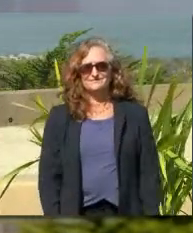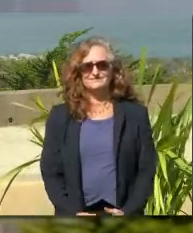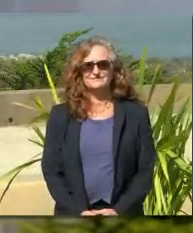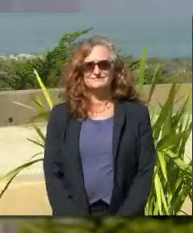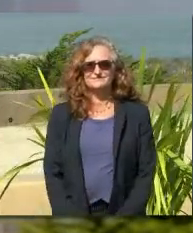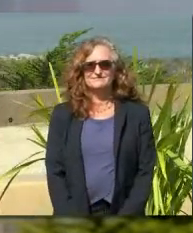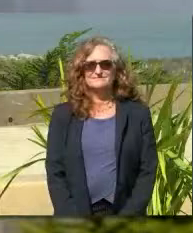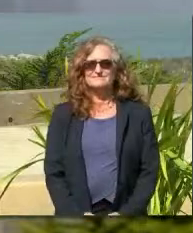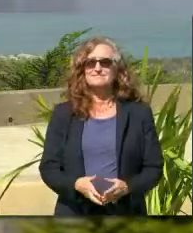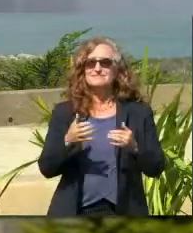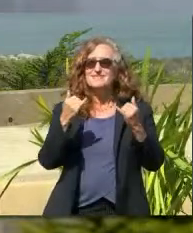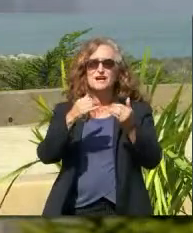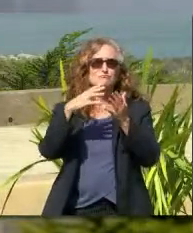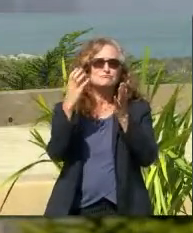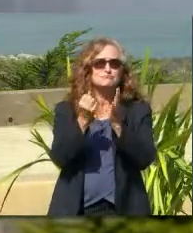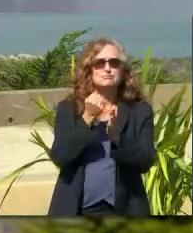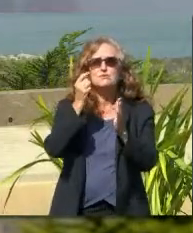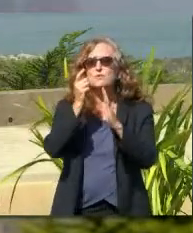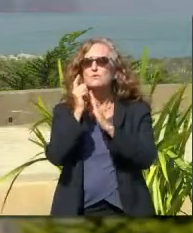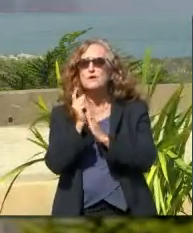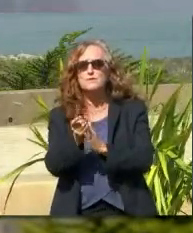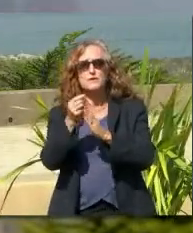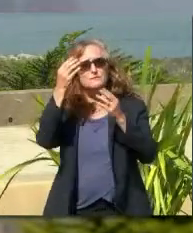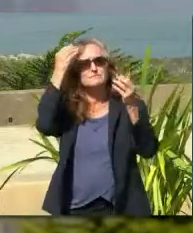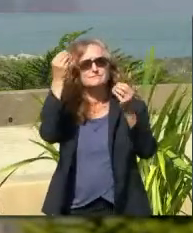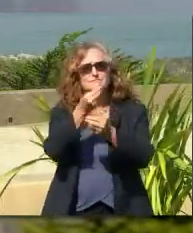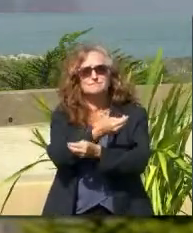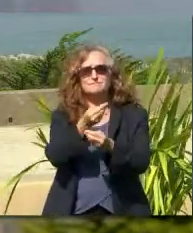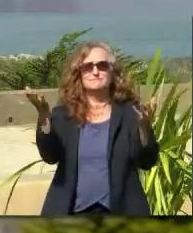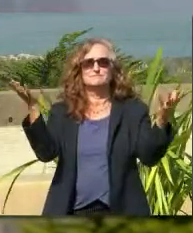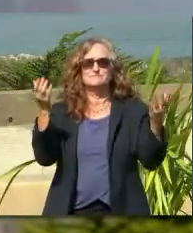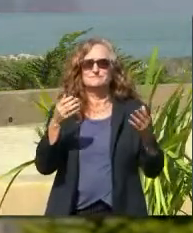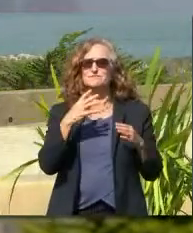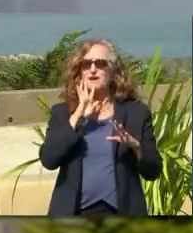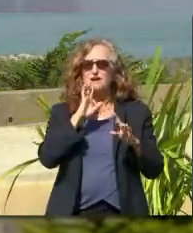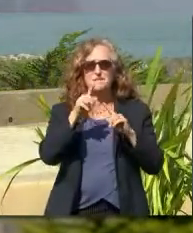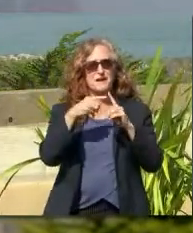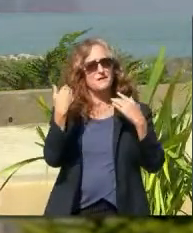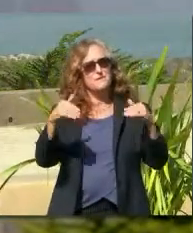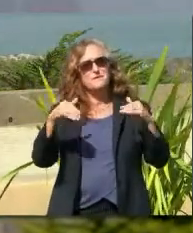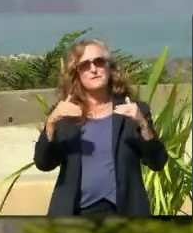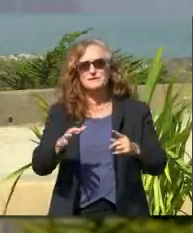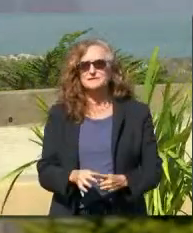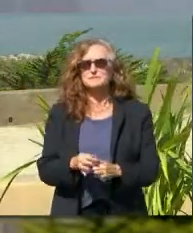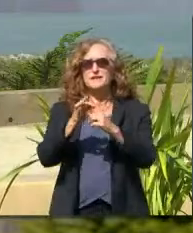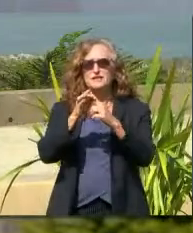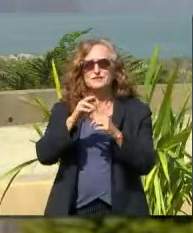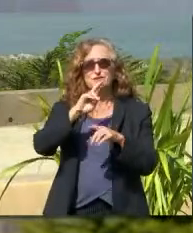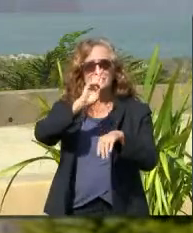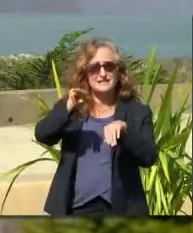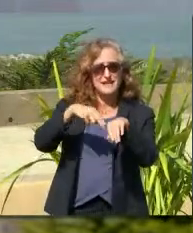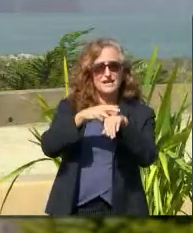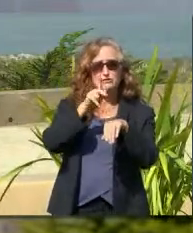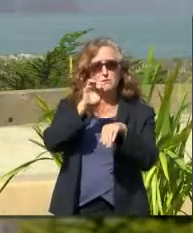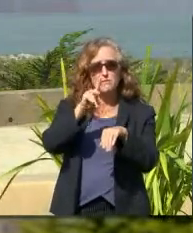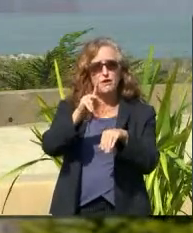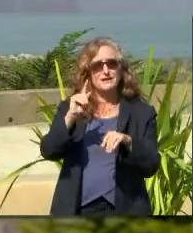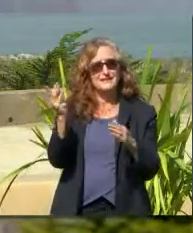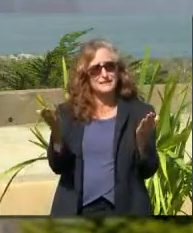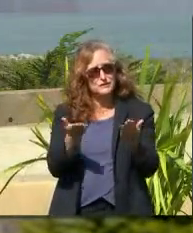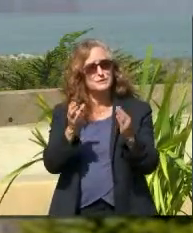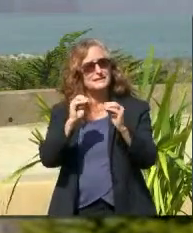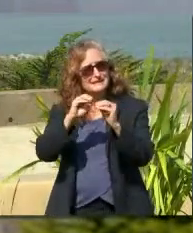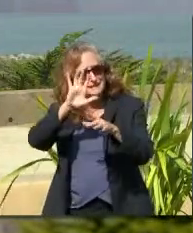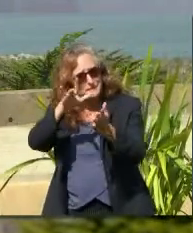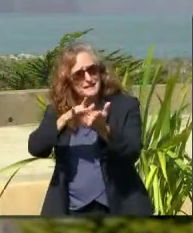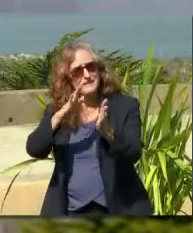And I want to take just one moment and tell you about something that I think is incredibly special here in National Park in an urban setting. And that